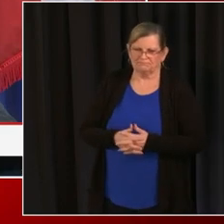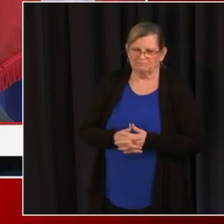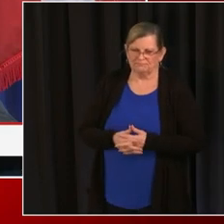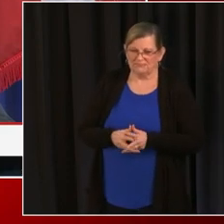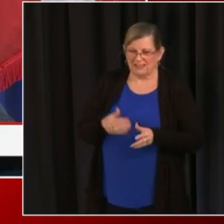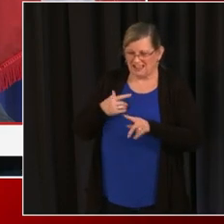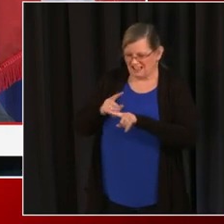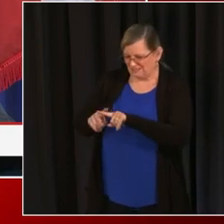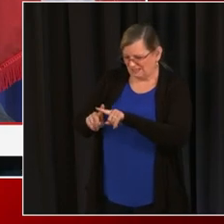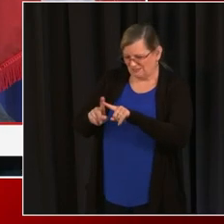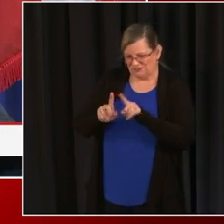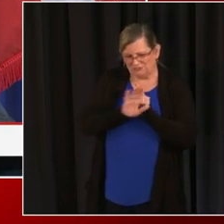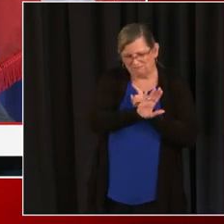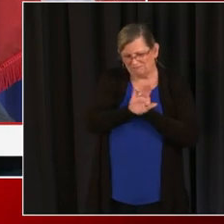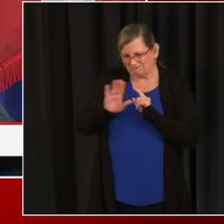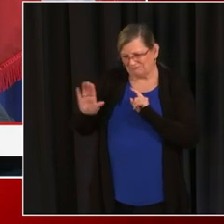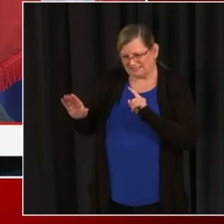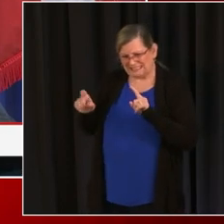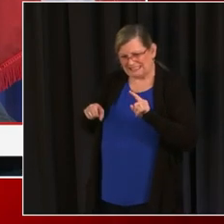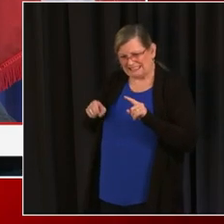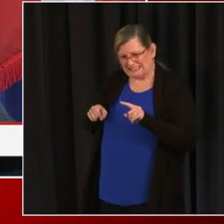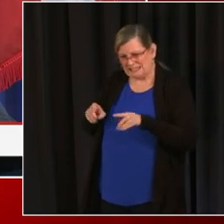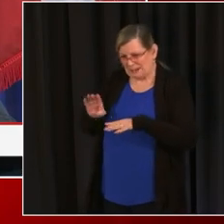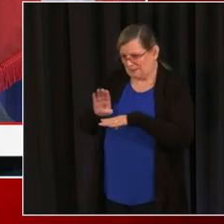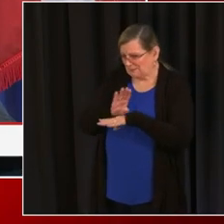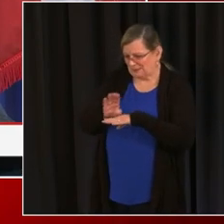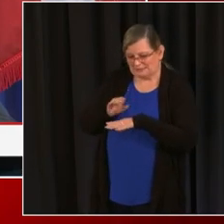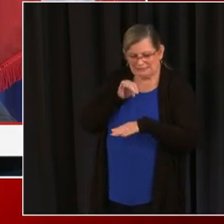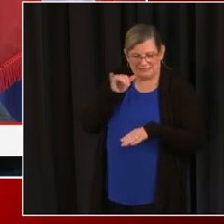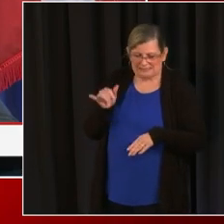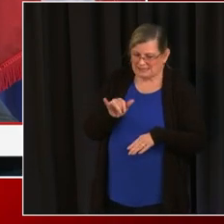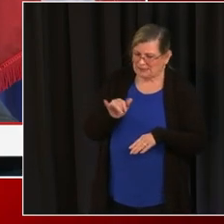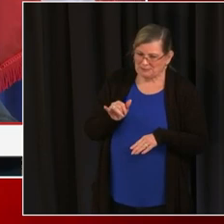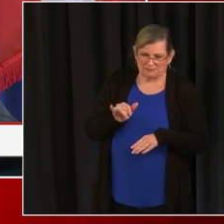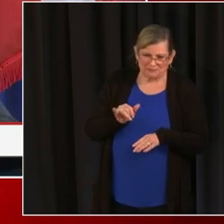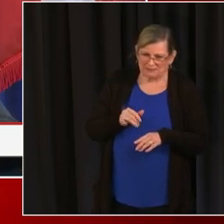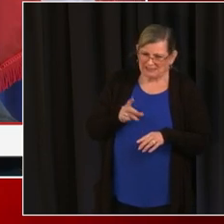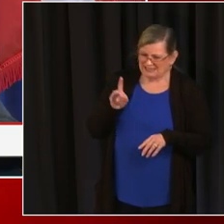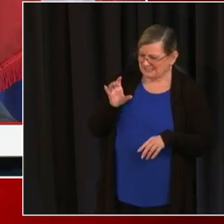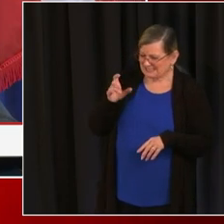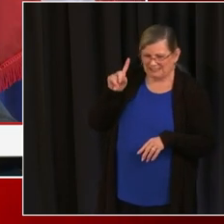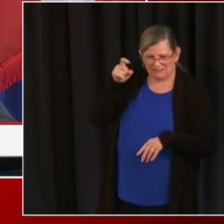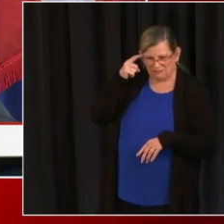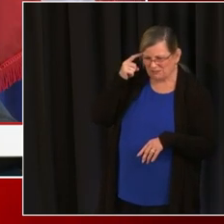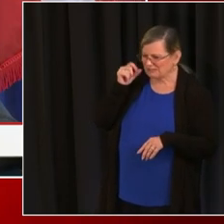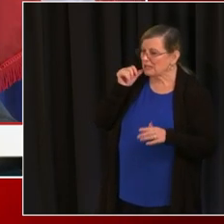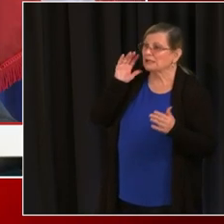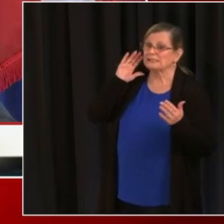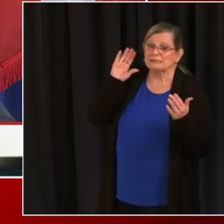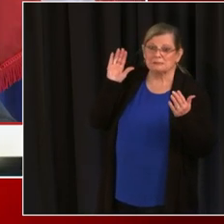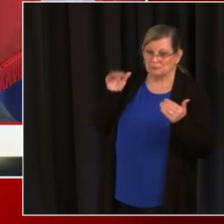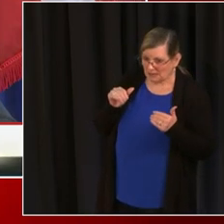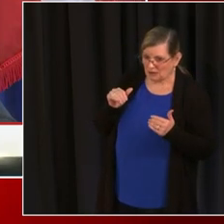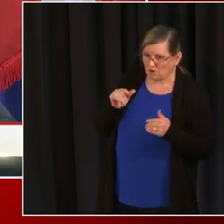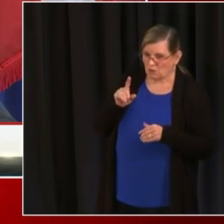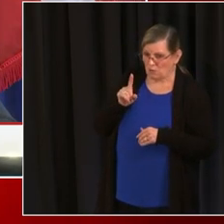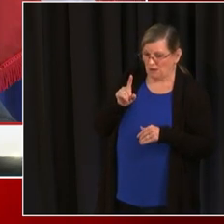needs. You know, different businesses are all not the same, and so we don't expect a kind